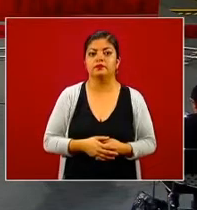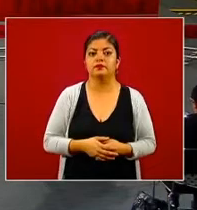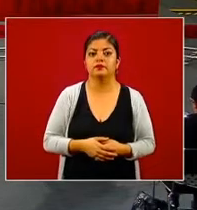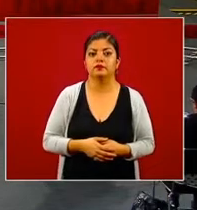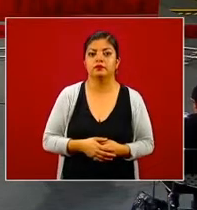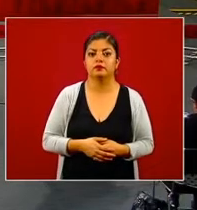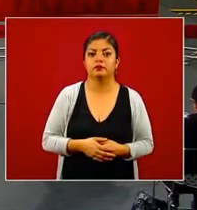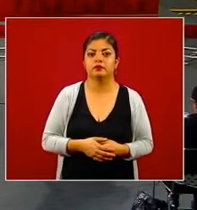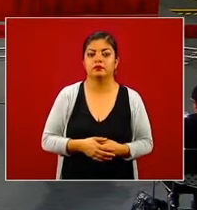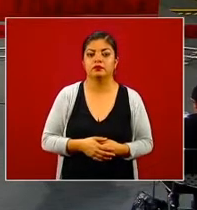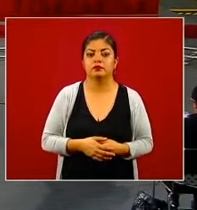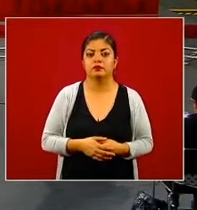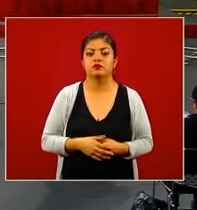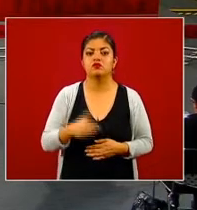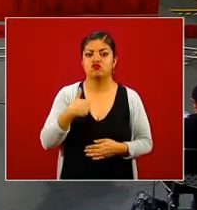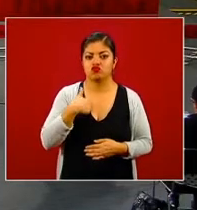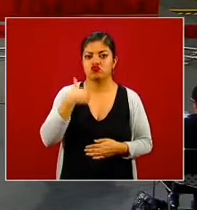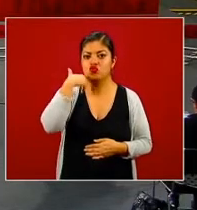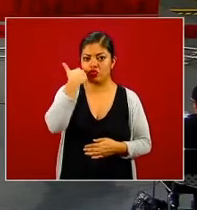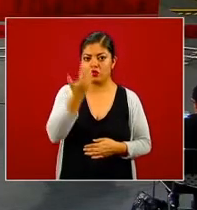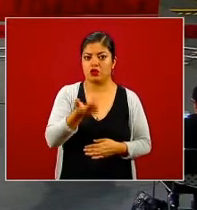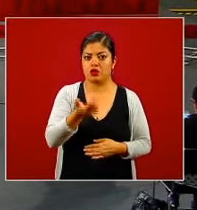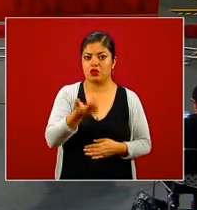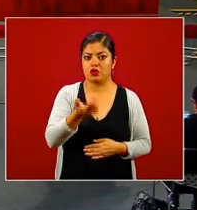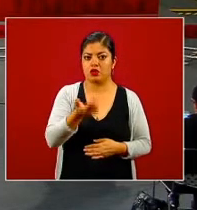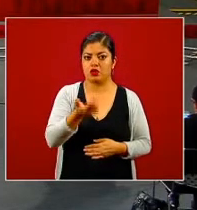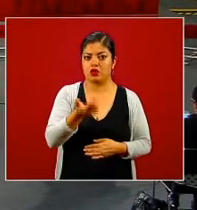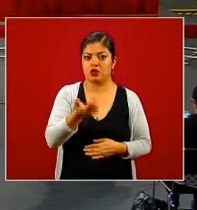Thank you very much, Dr. Alumia.